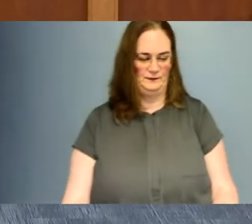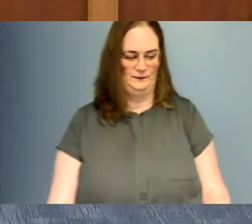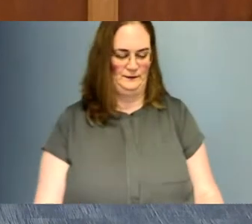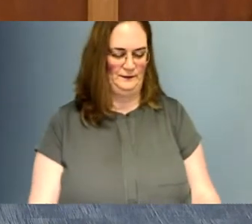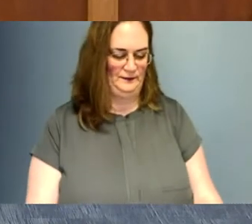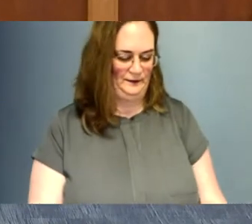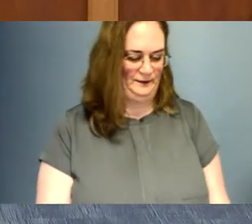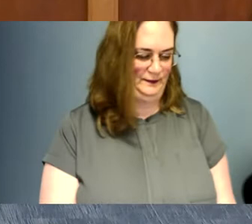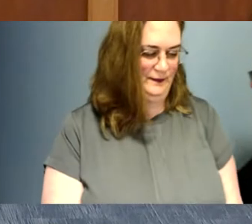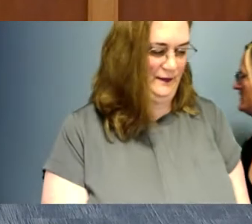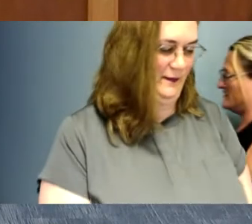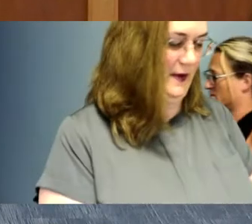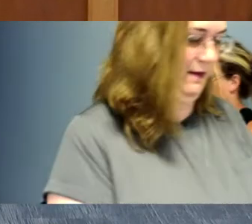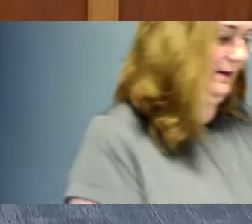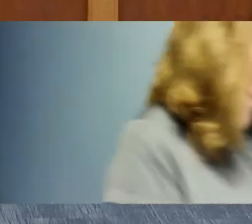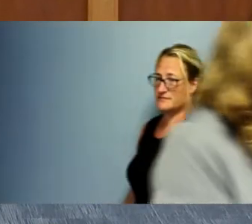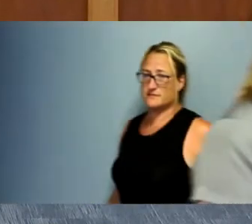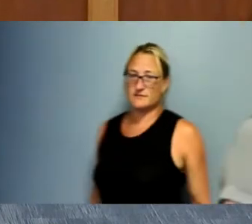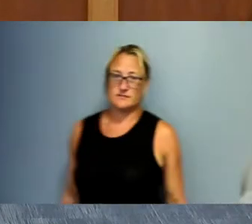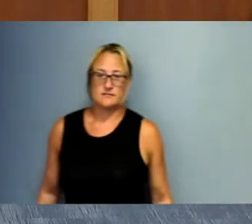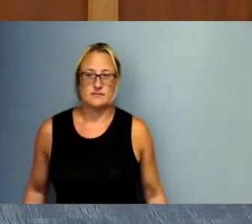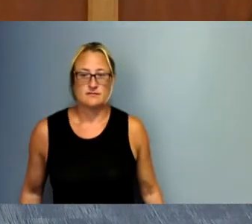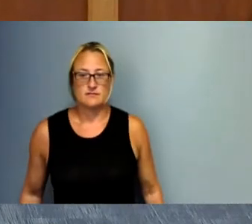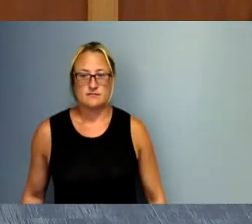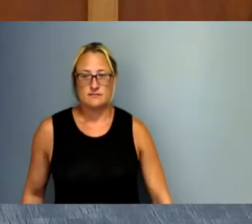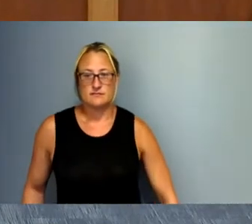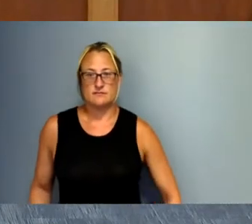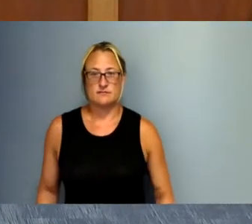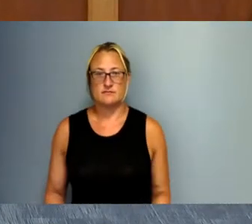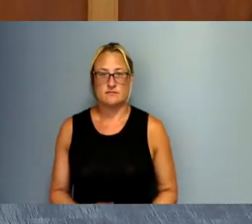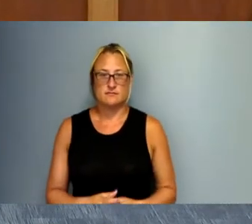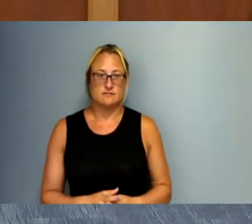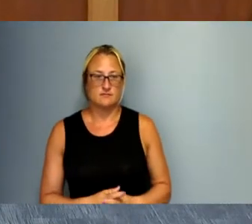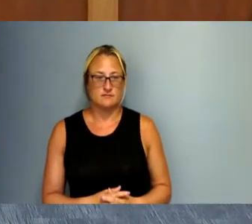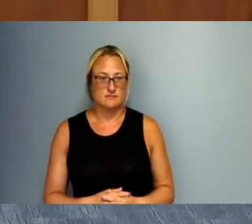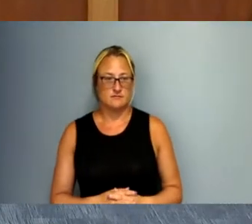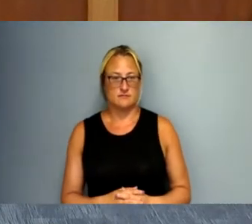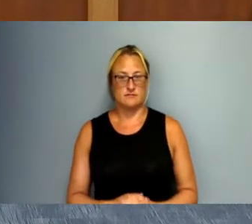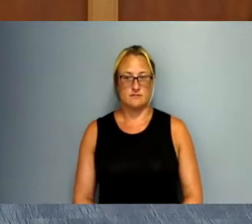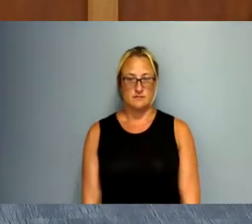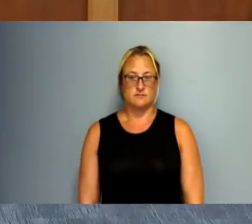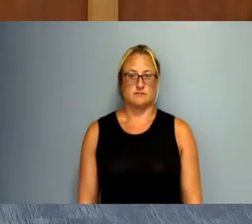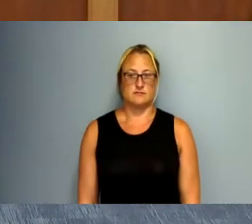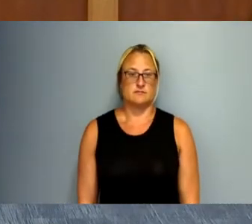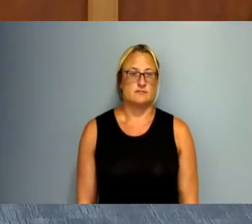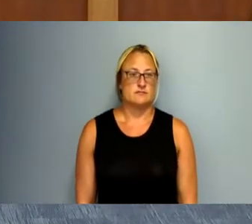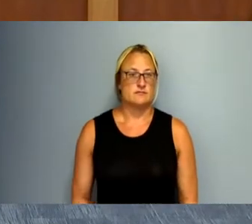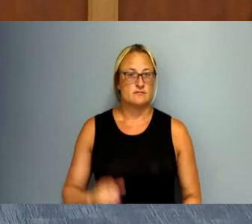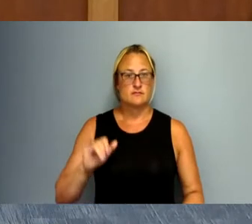Thank you. We do all that at the end, Mr. Warren, you know that. Jamie Walker.